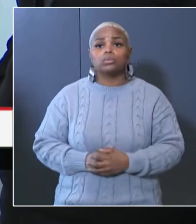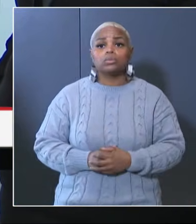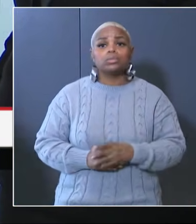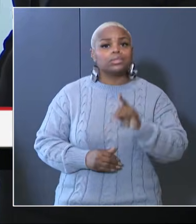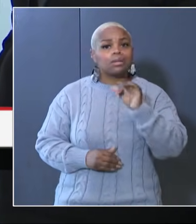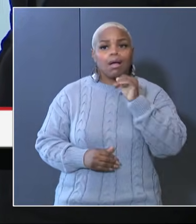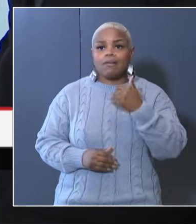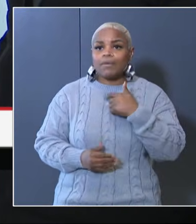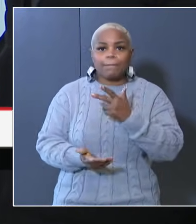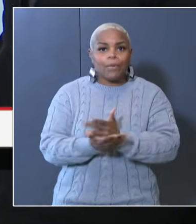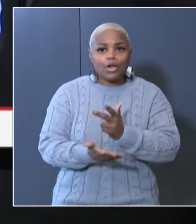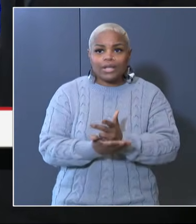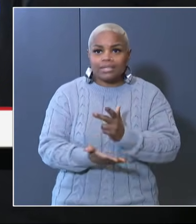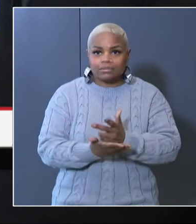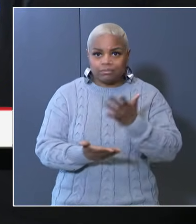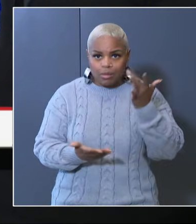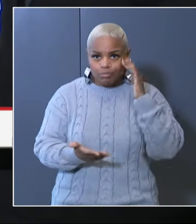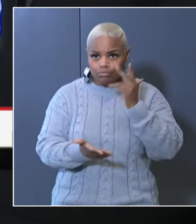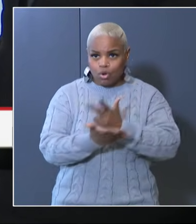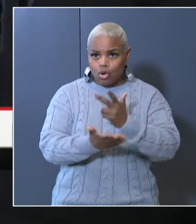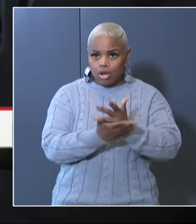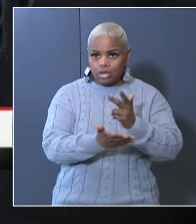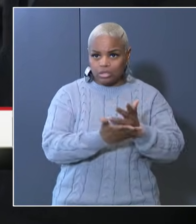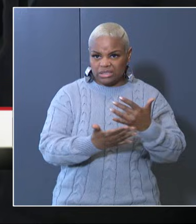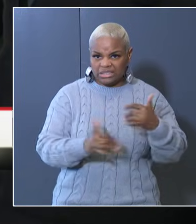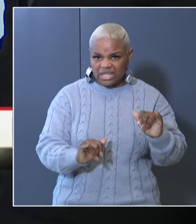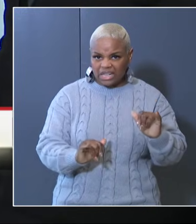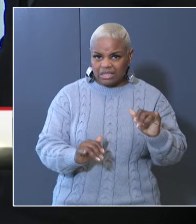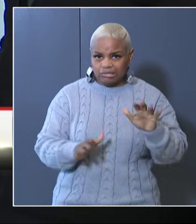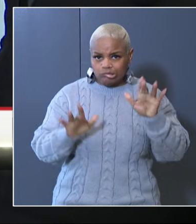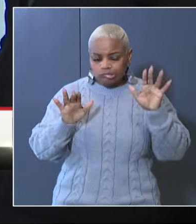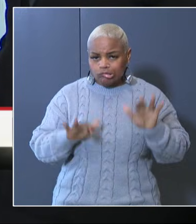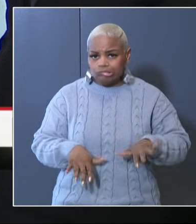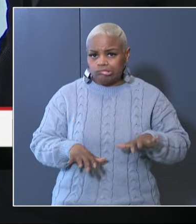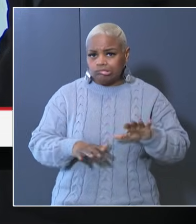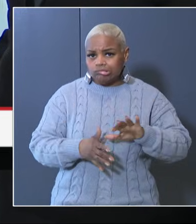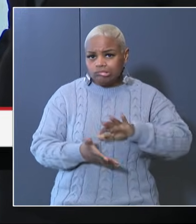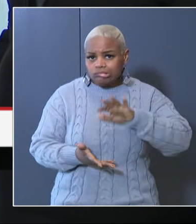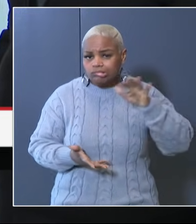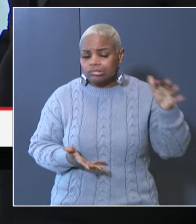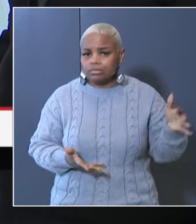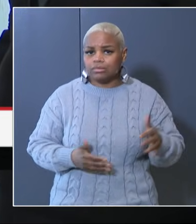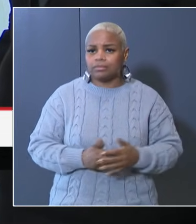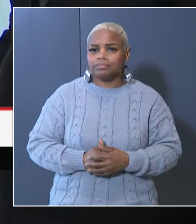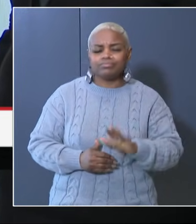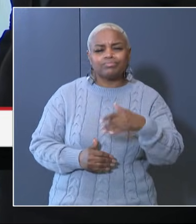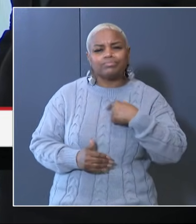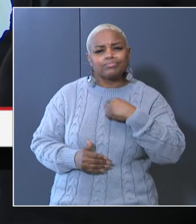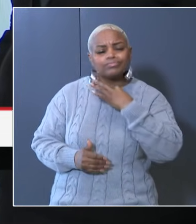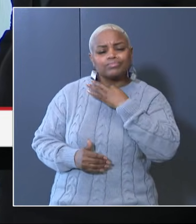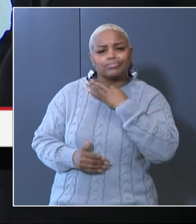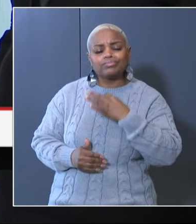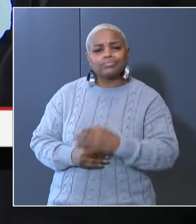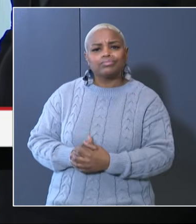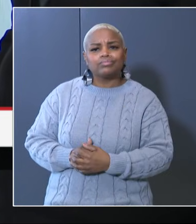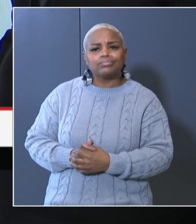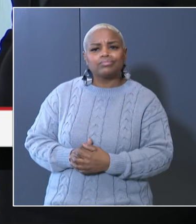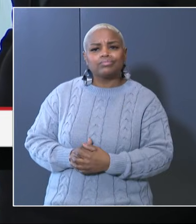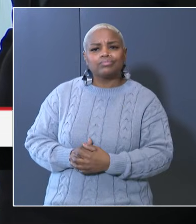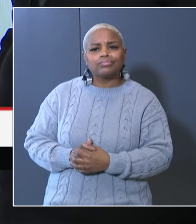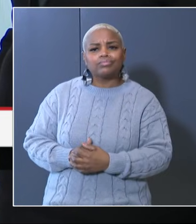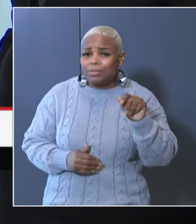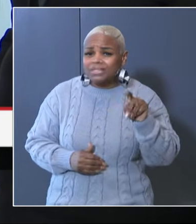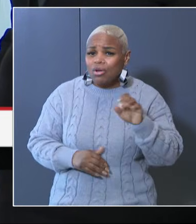weren't plowed, or there's not parking available for some of the staff. So I'm just wondering if you have any updates on any of those